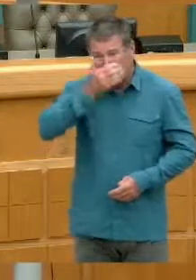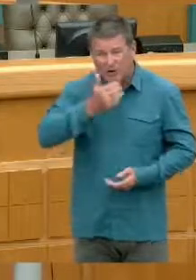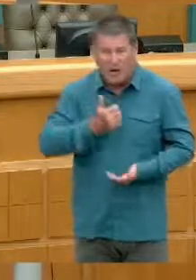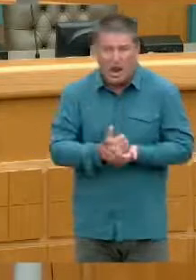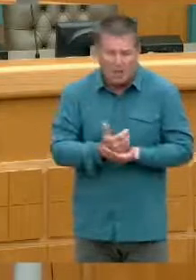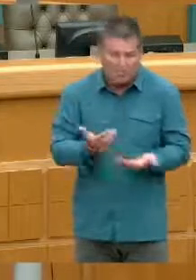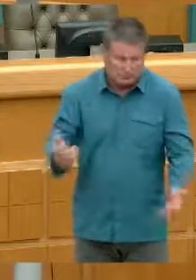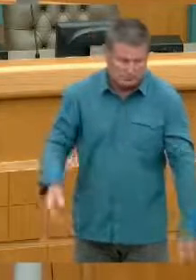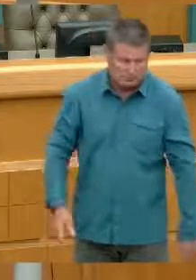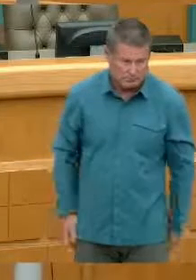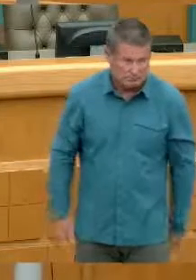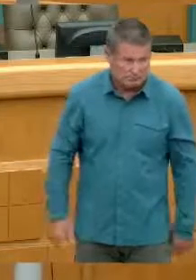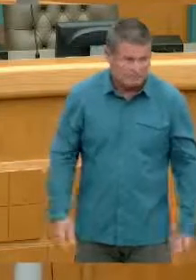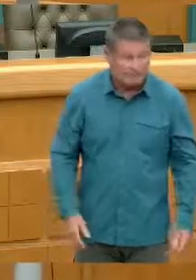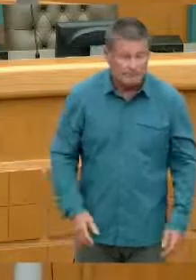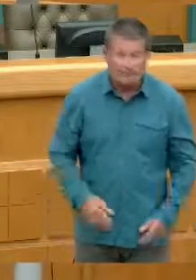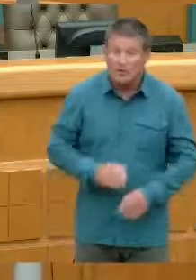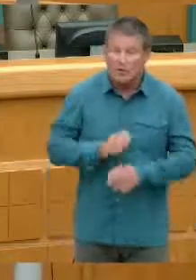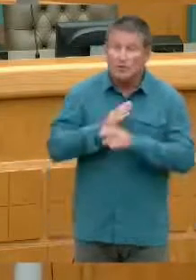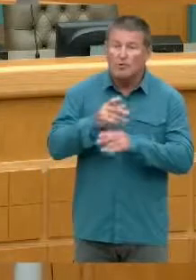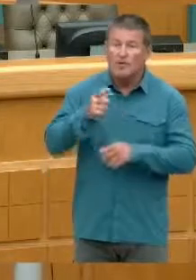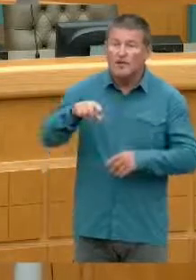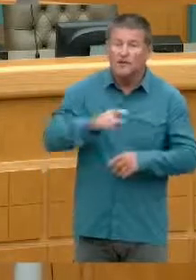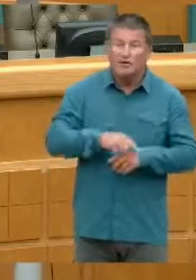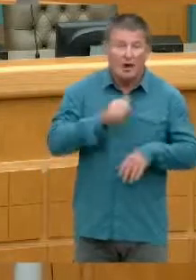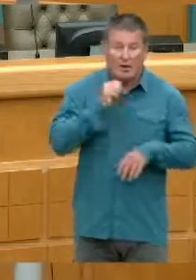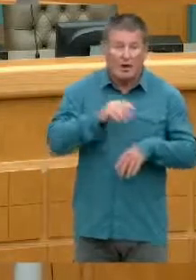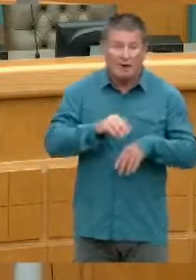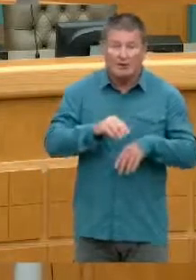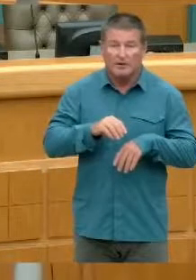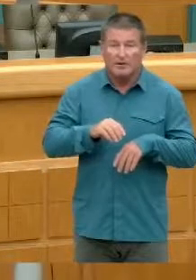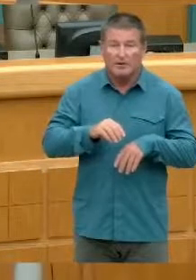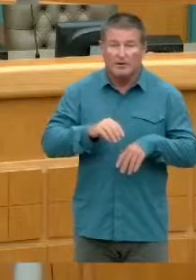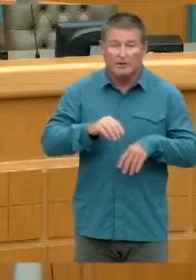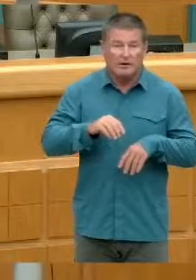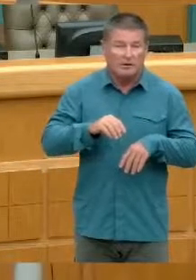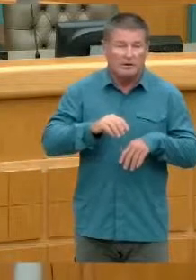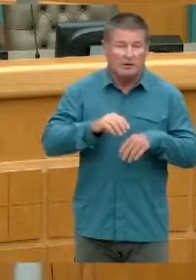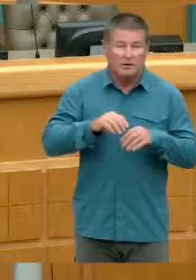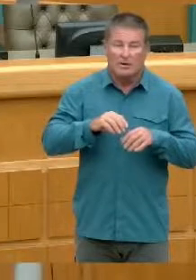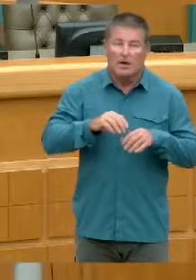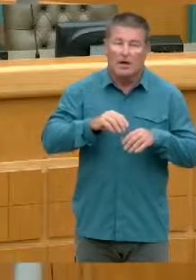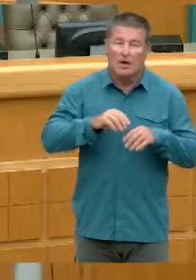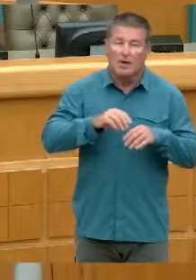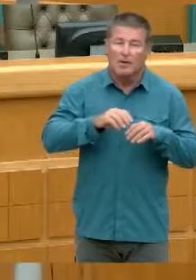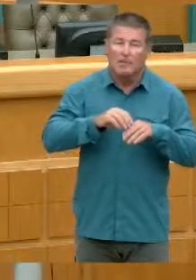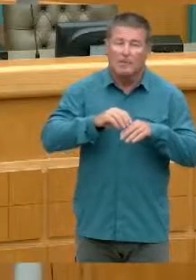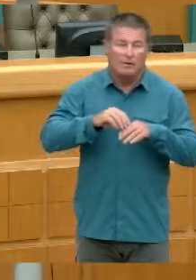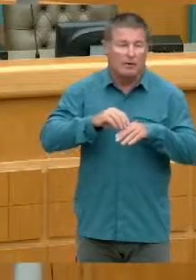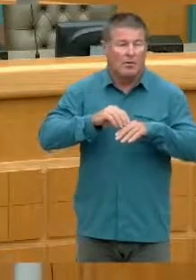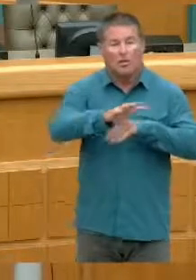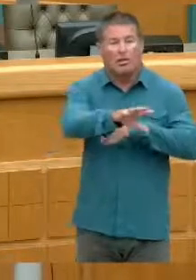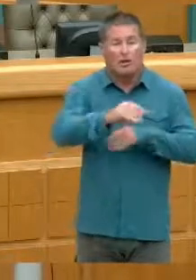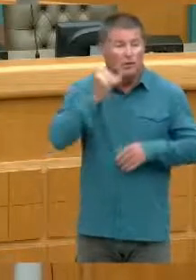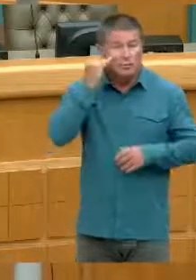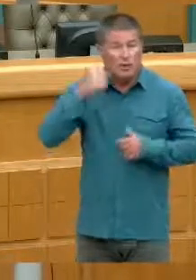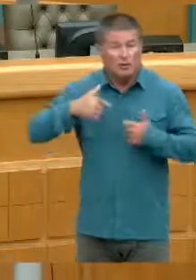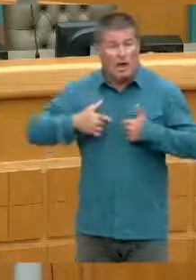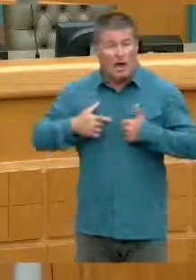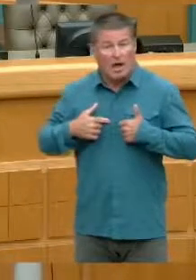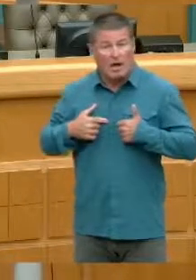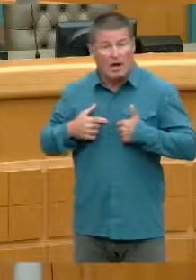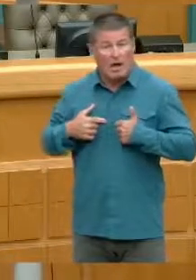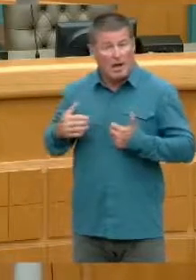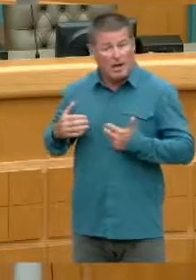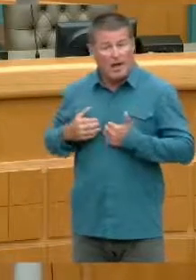going to be helpful. This prevents you from transmitting the virus if, say, you're asymptomatic. Say you have the